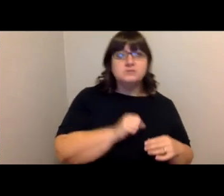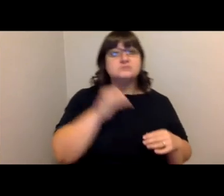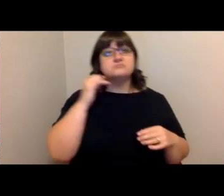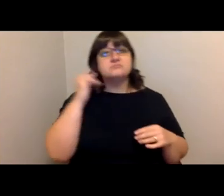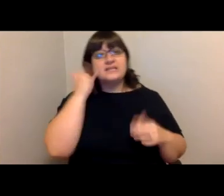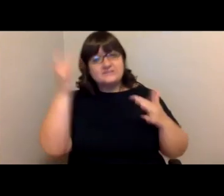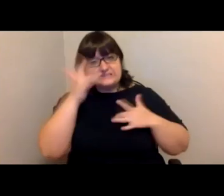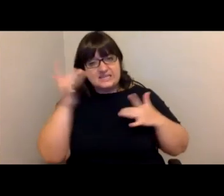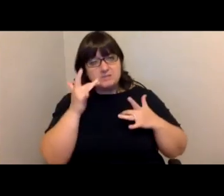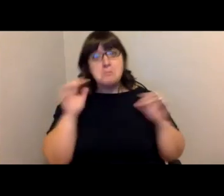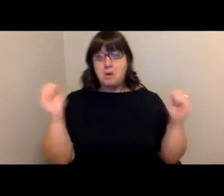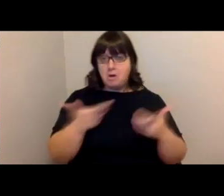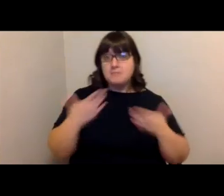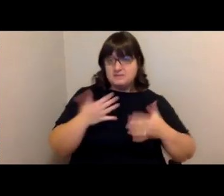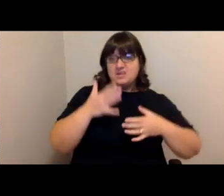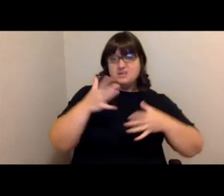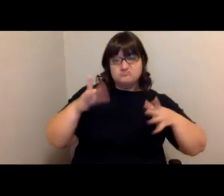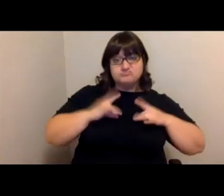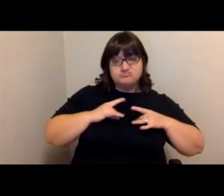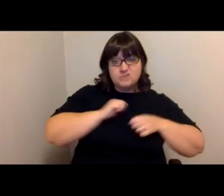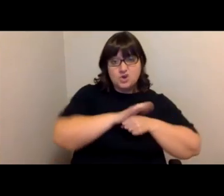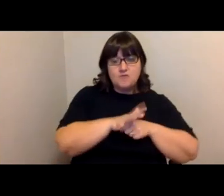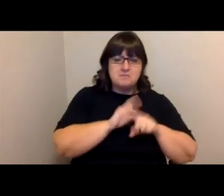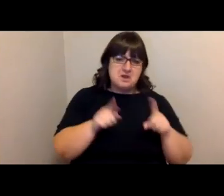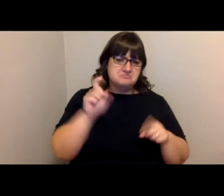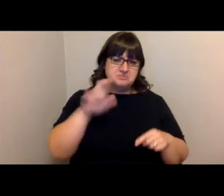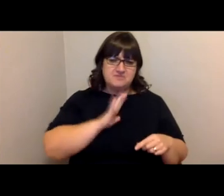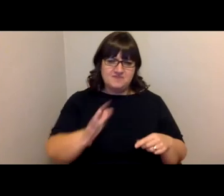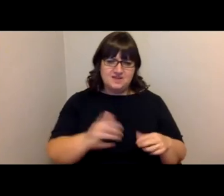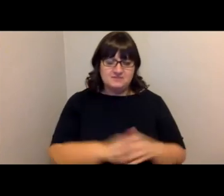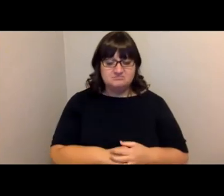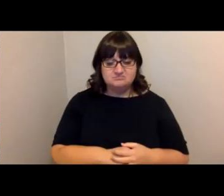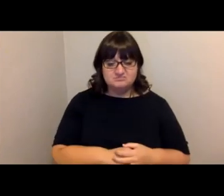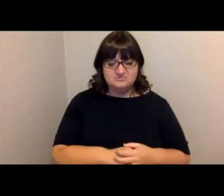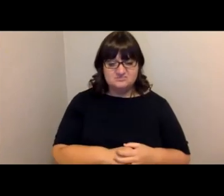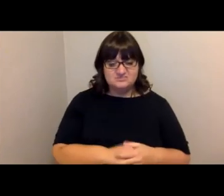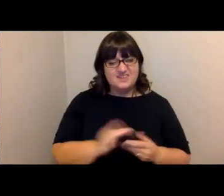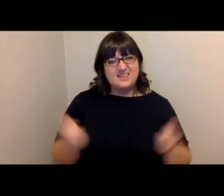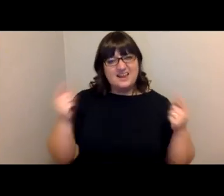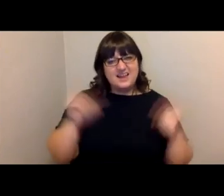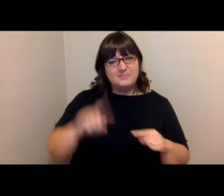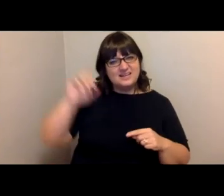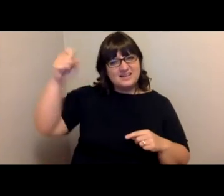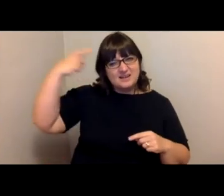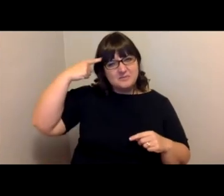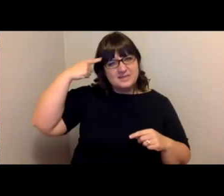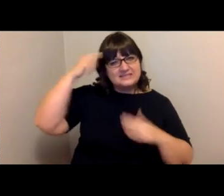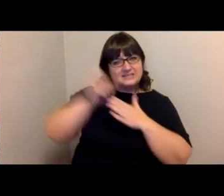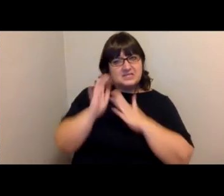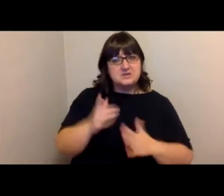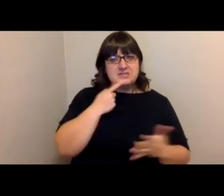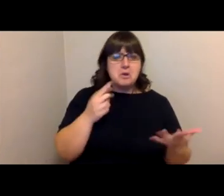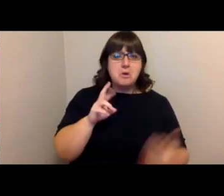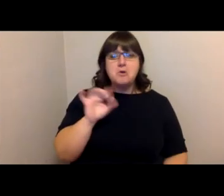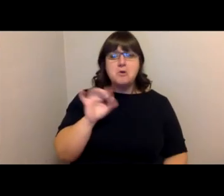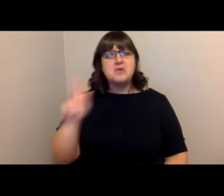okay. We essentially had government heads telling the public that the risk wasn't so high because the only